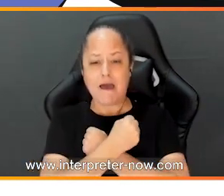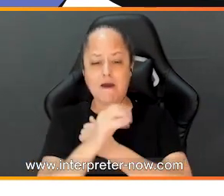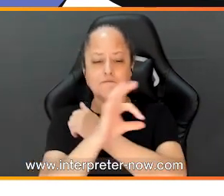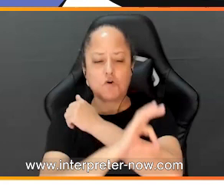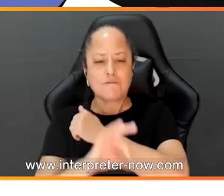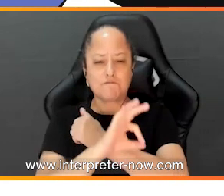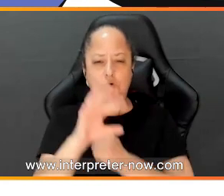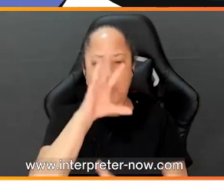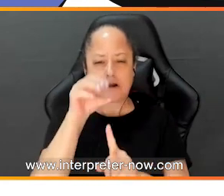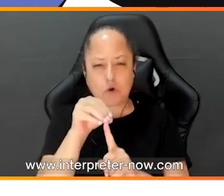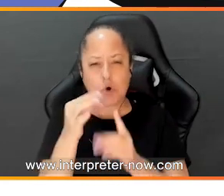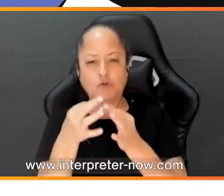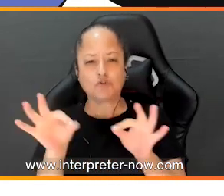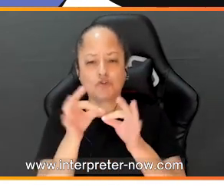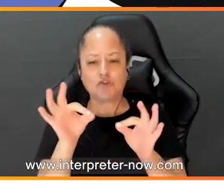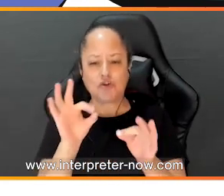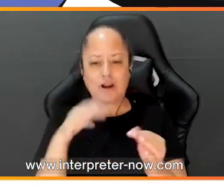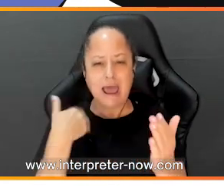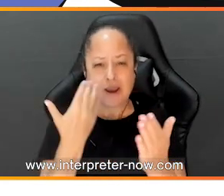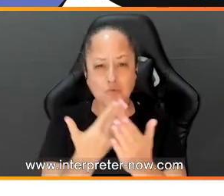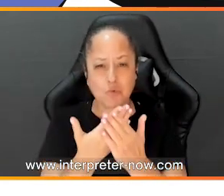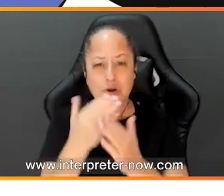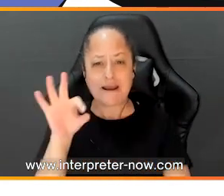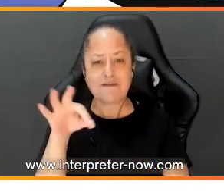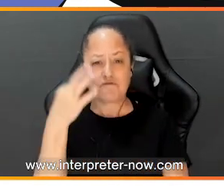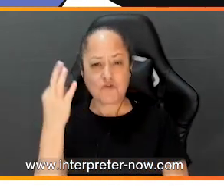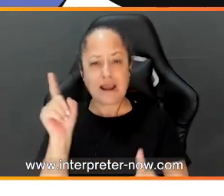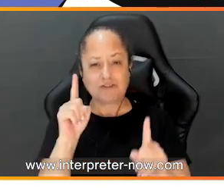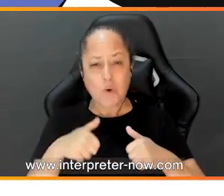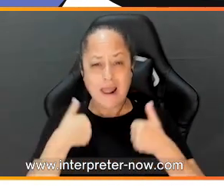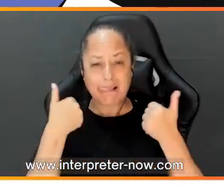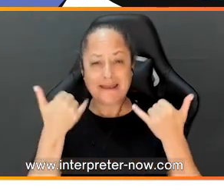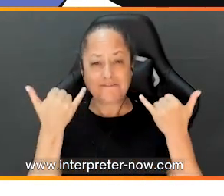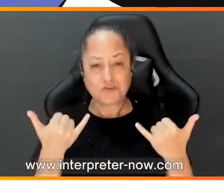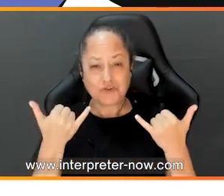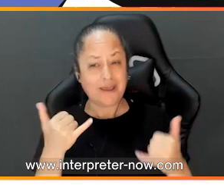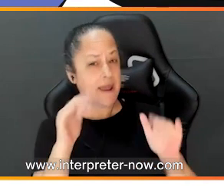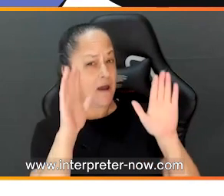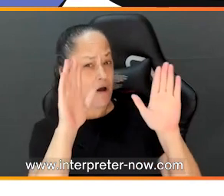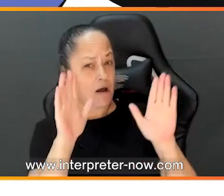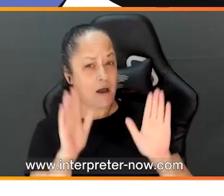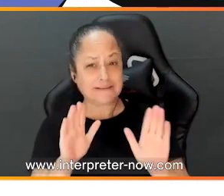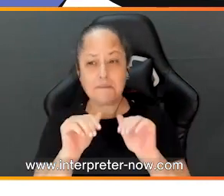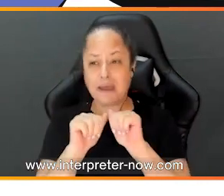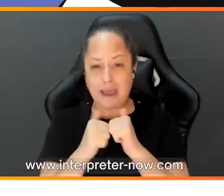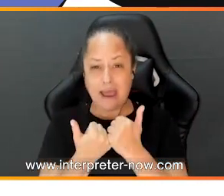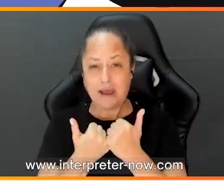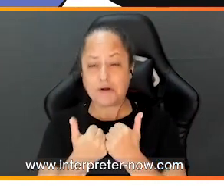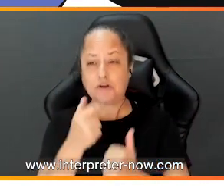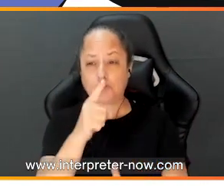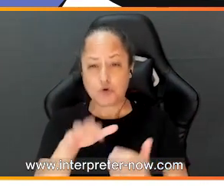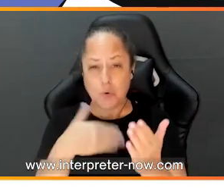foreign cultures and foreign languages took me to France, which is where I live today. Awesome. And how did